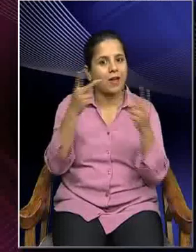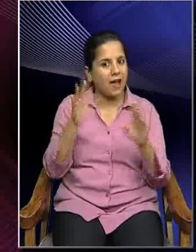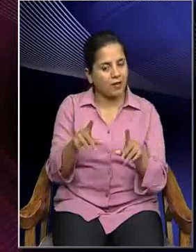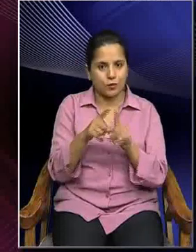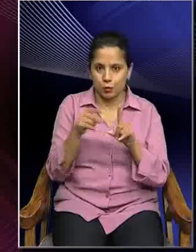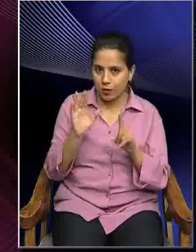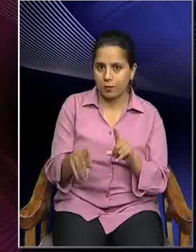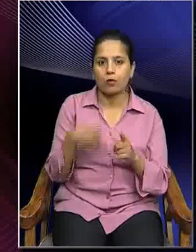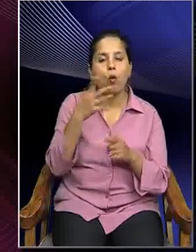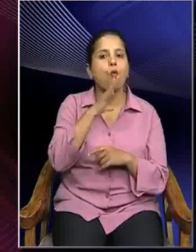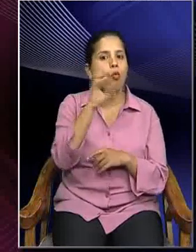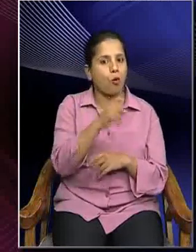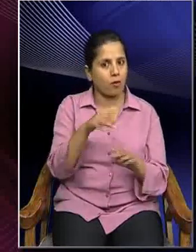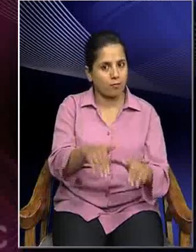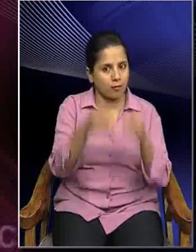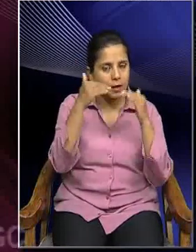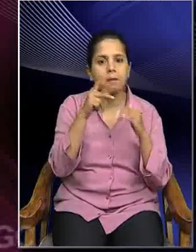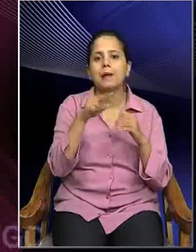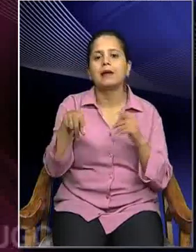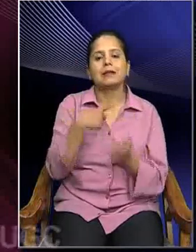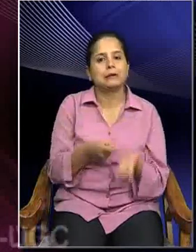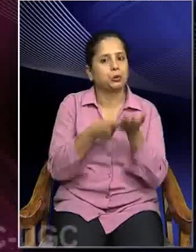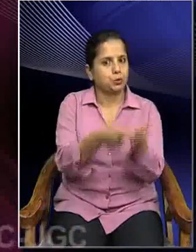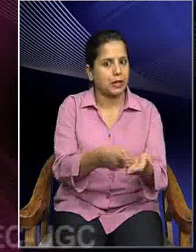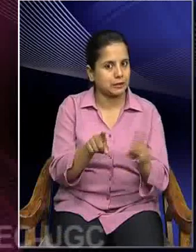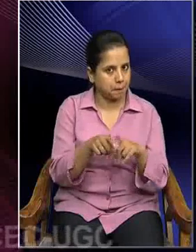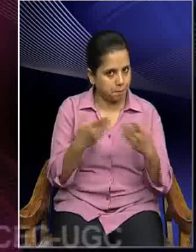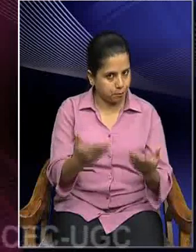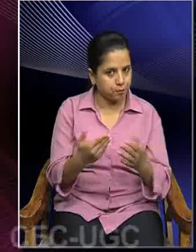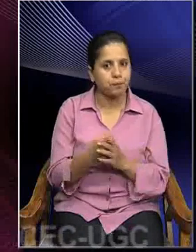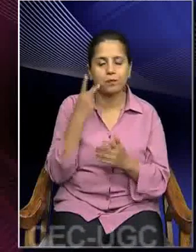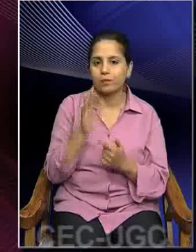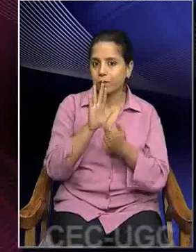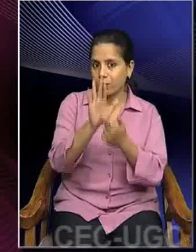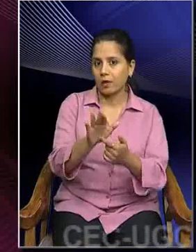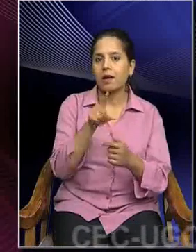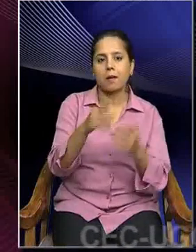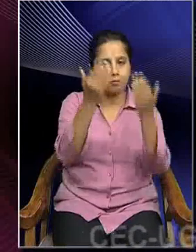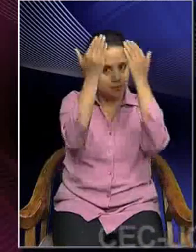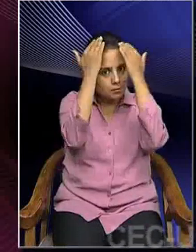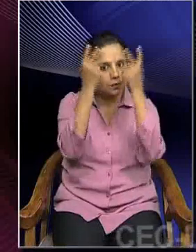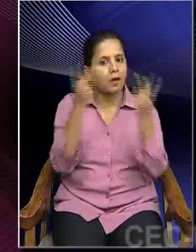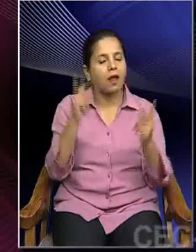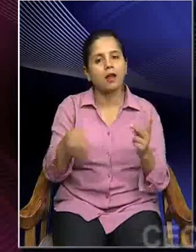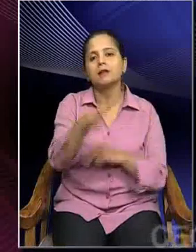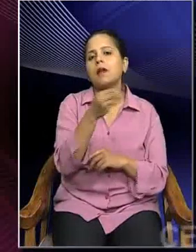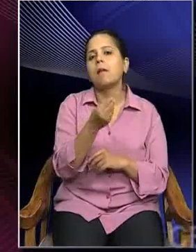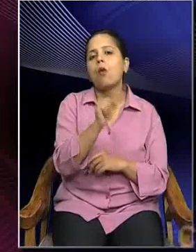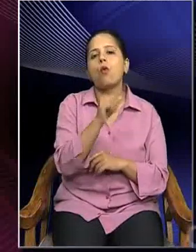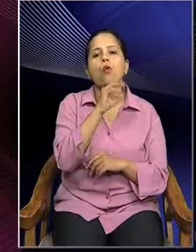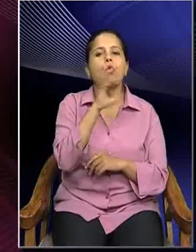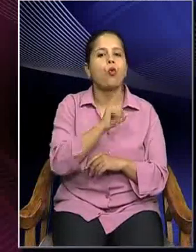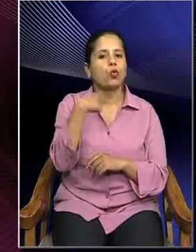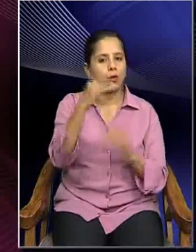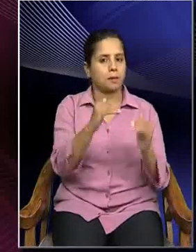elder, it is a symbol of respect. It is a symbol of taking blessings from your